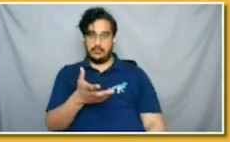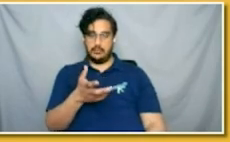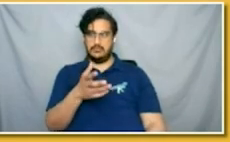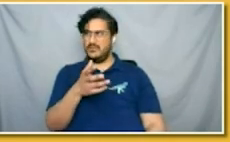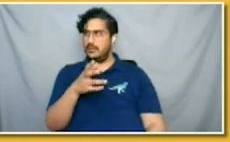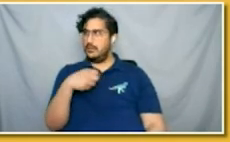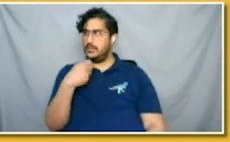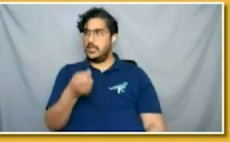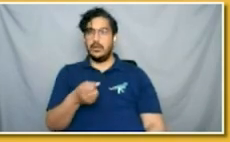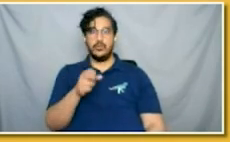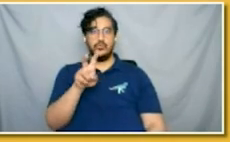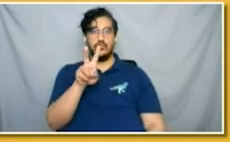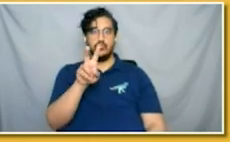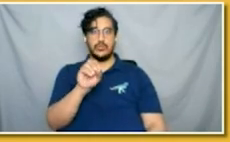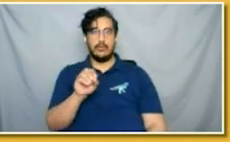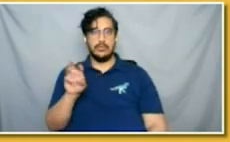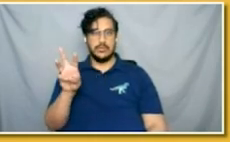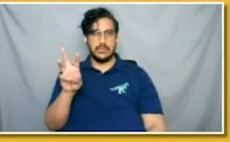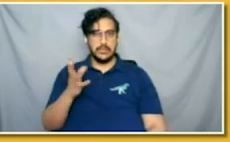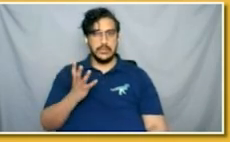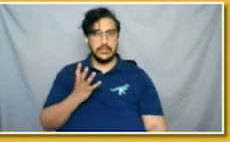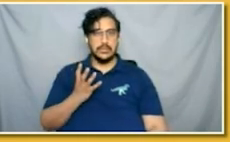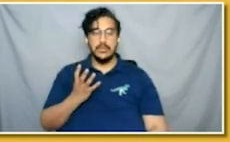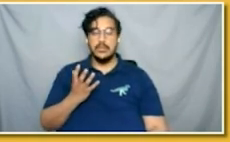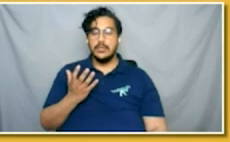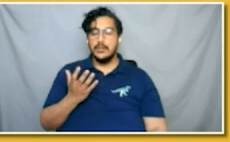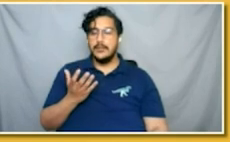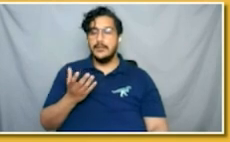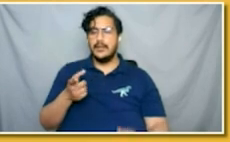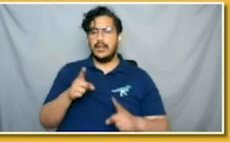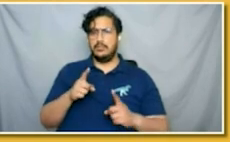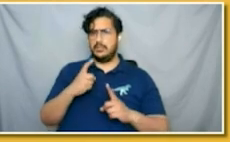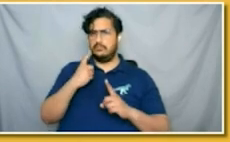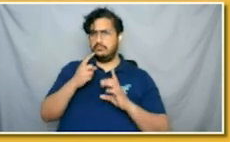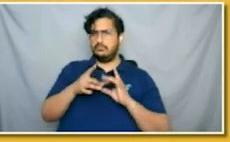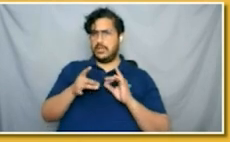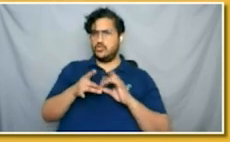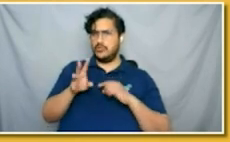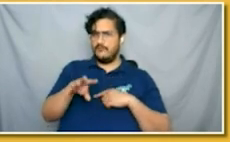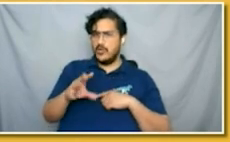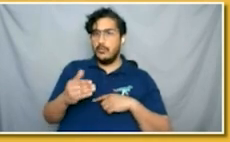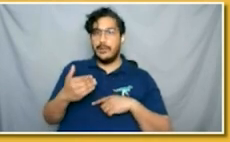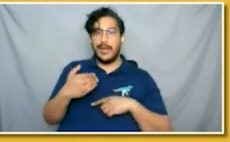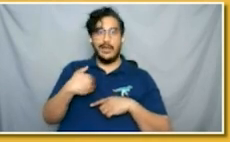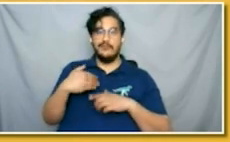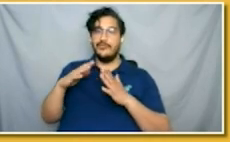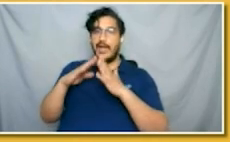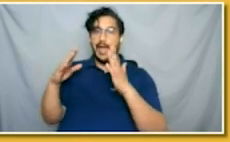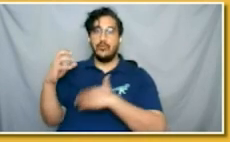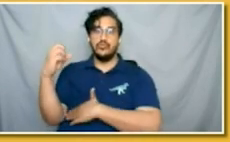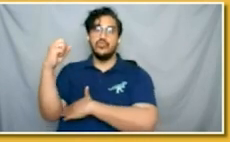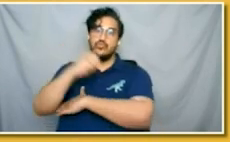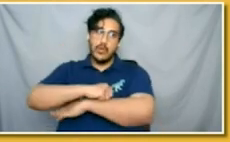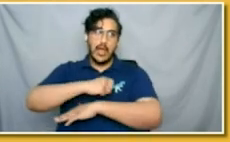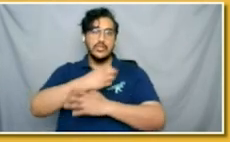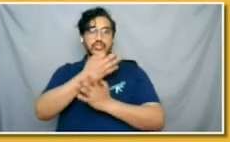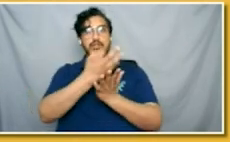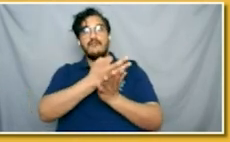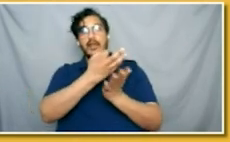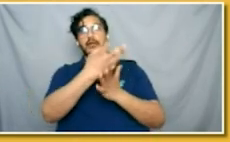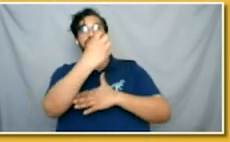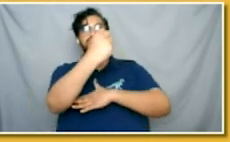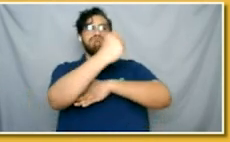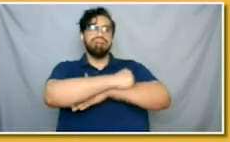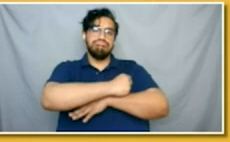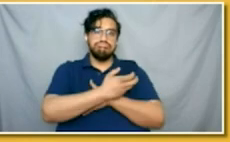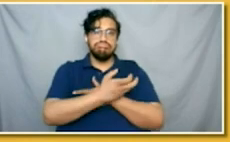was as we mentioned in the film, as we all know, there was the housing crash, there was the financial collapse. You know, that hit the mail just like it hit